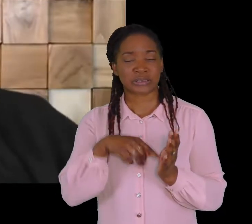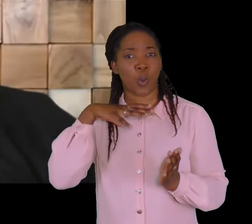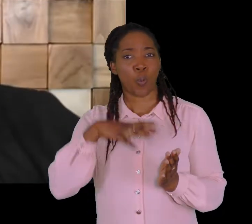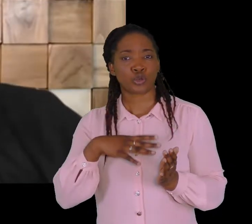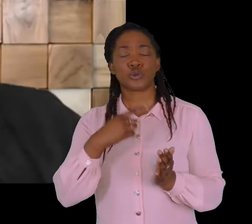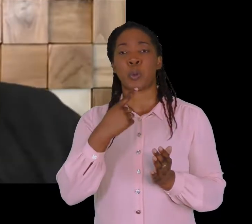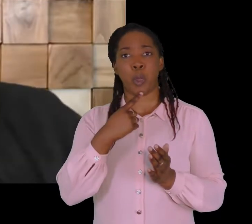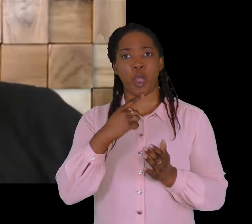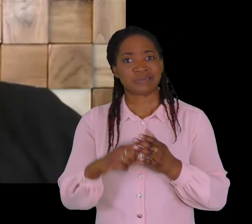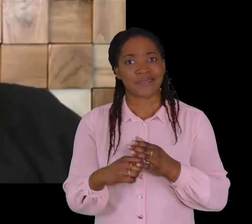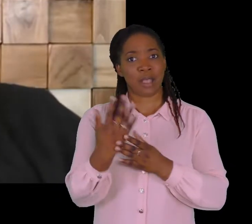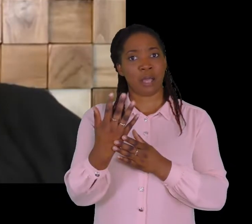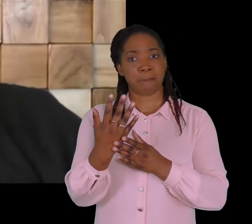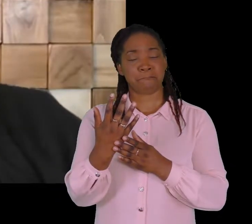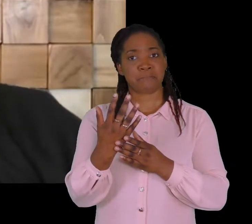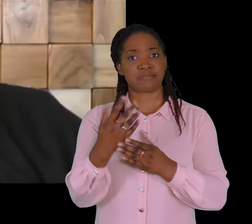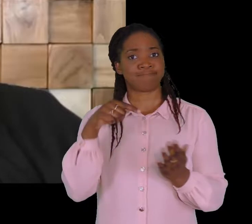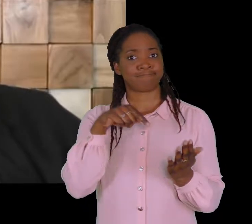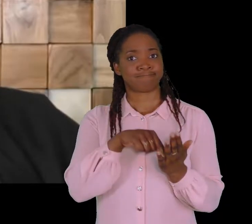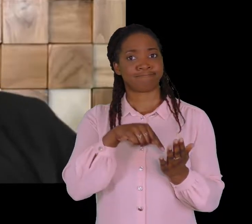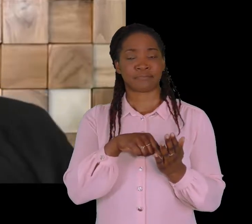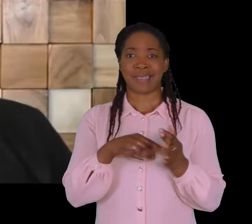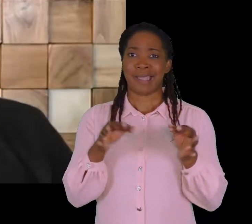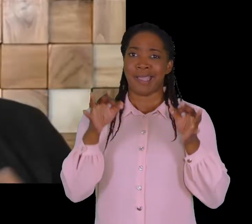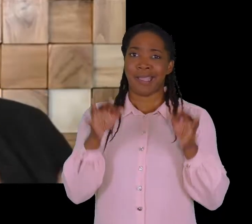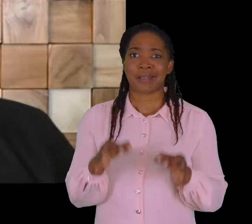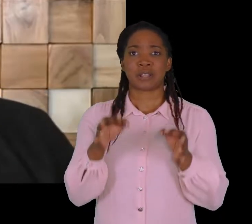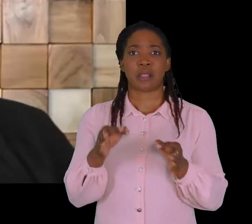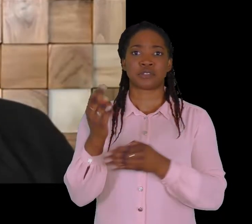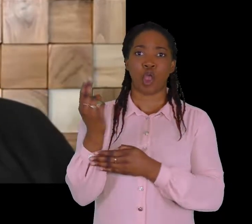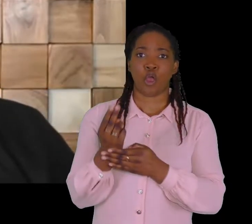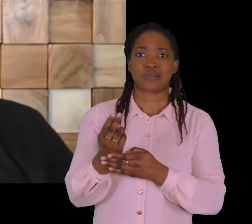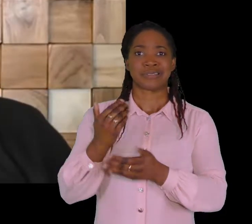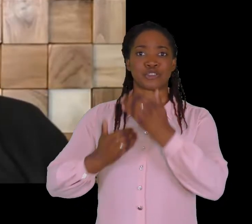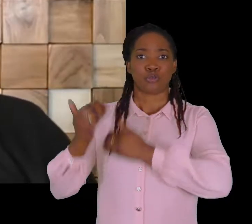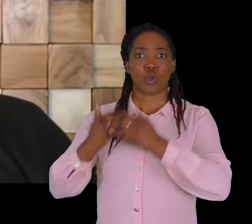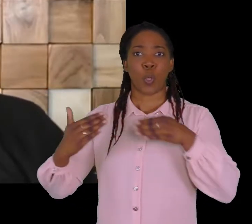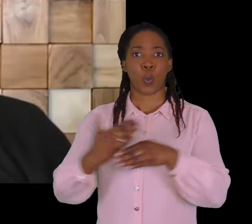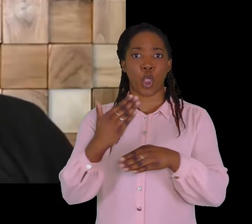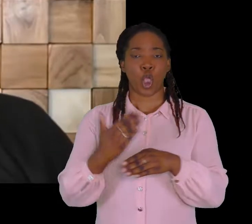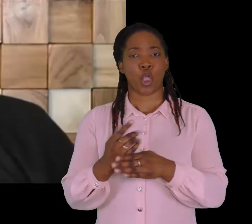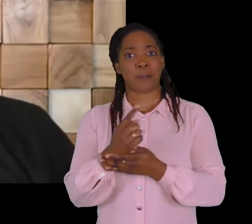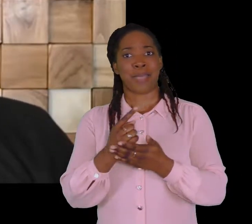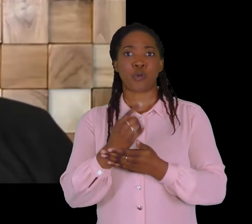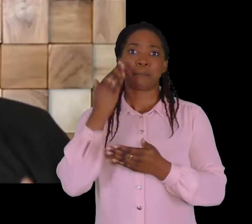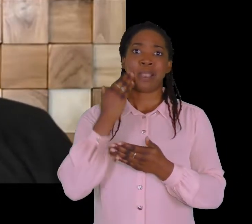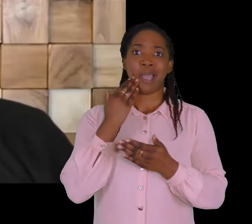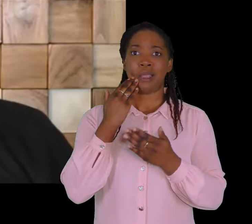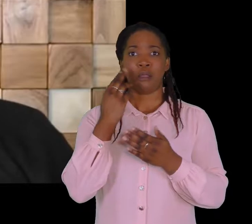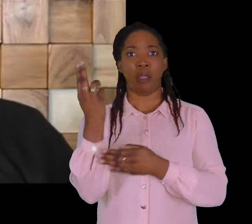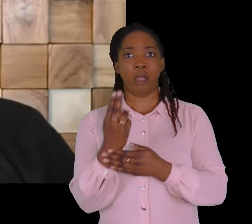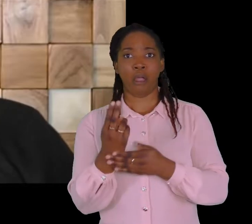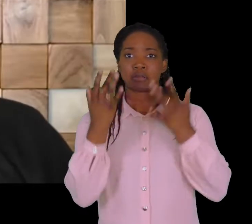I want to build on and extend out from much of the excellent art historical work that's been done on